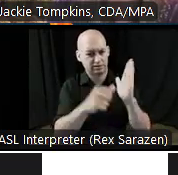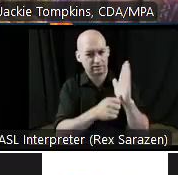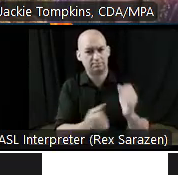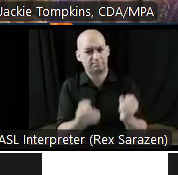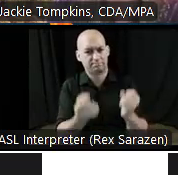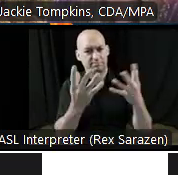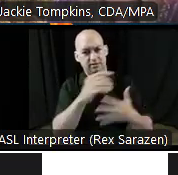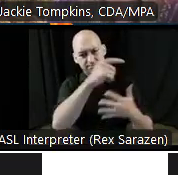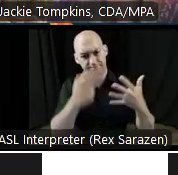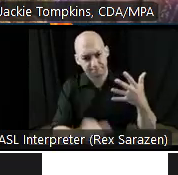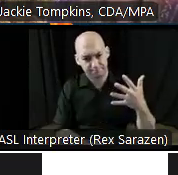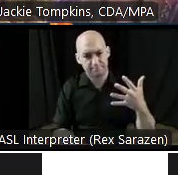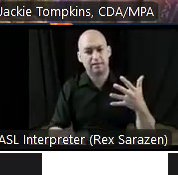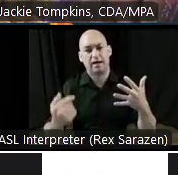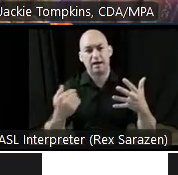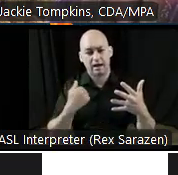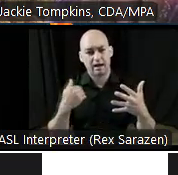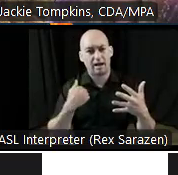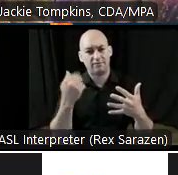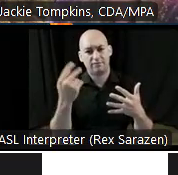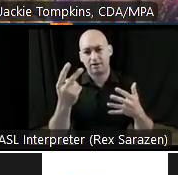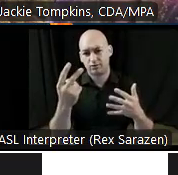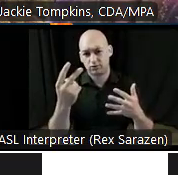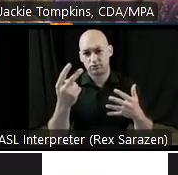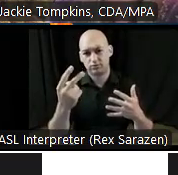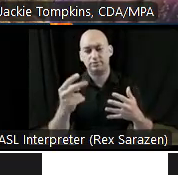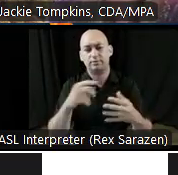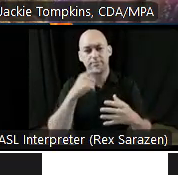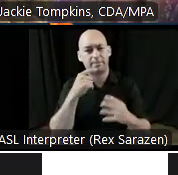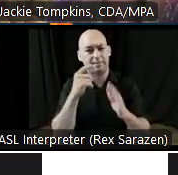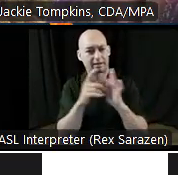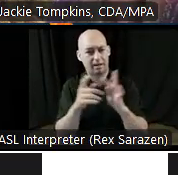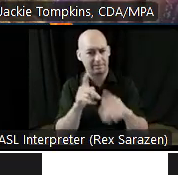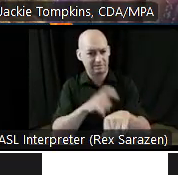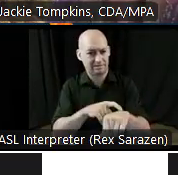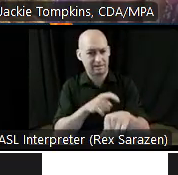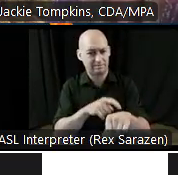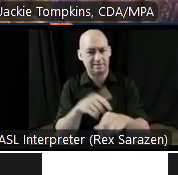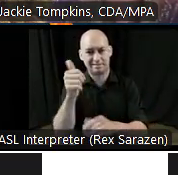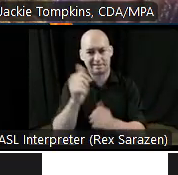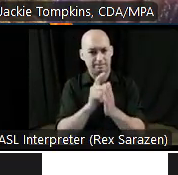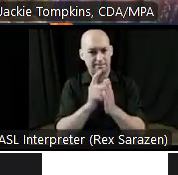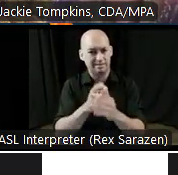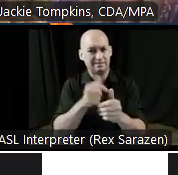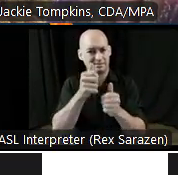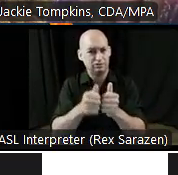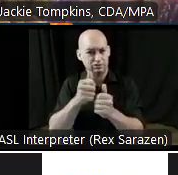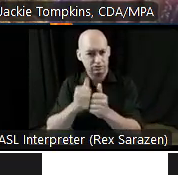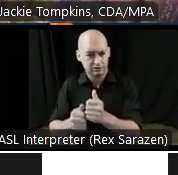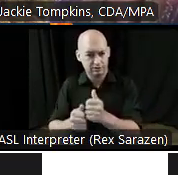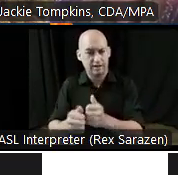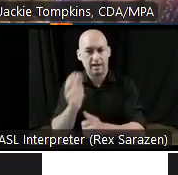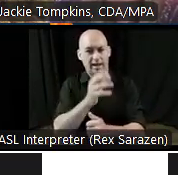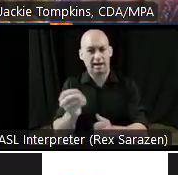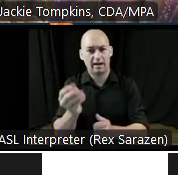As noted, we do have time for 2 public comment periods. Those will be about 10 minutes each. And we also have a